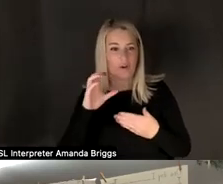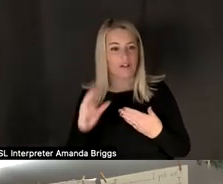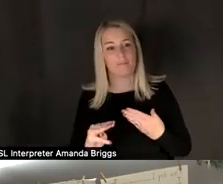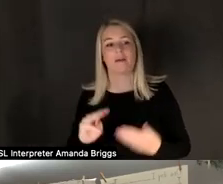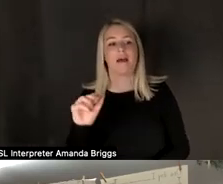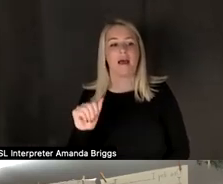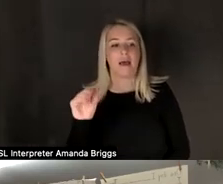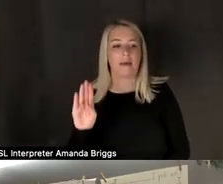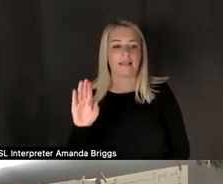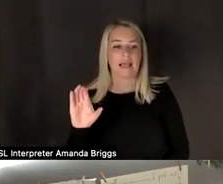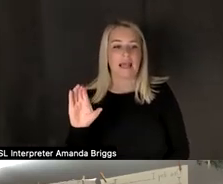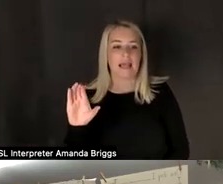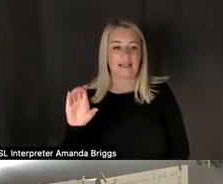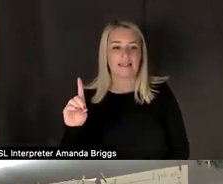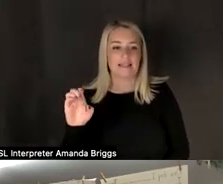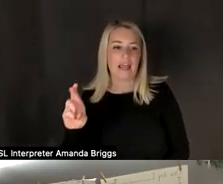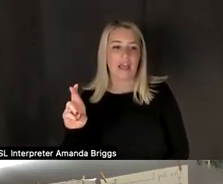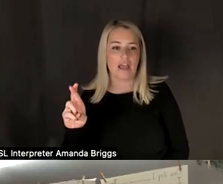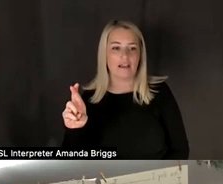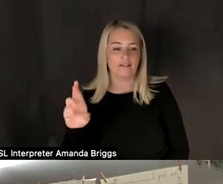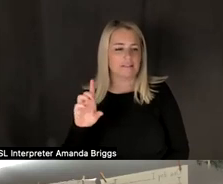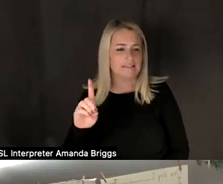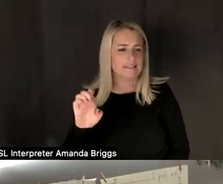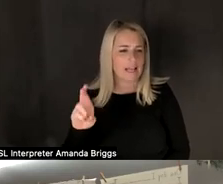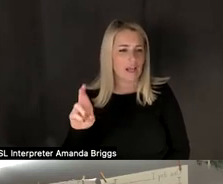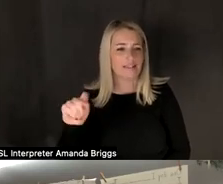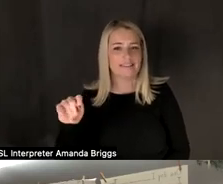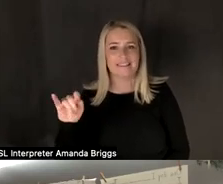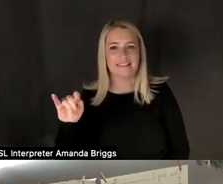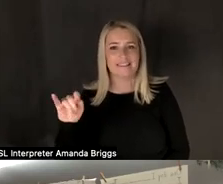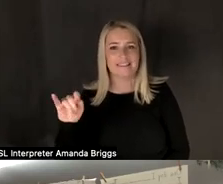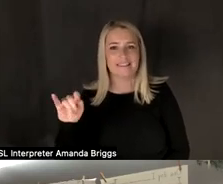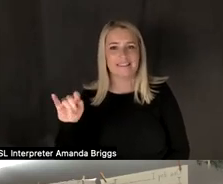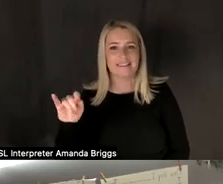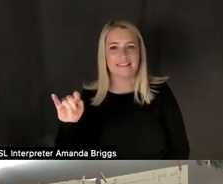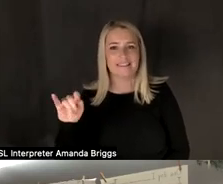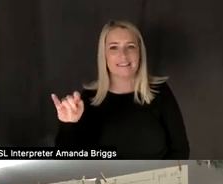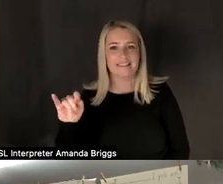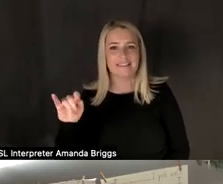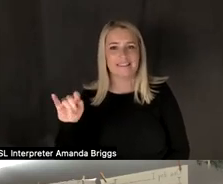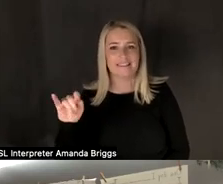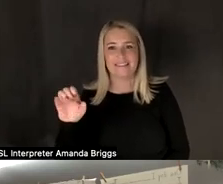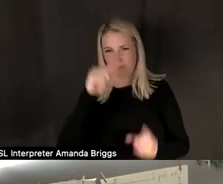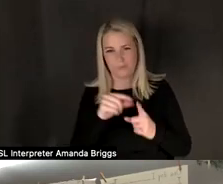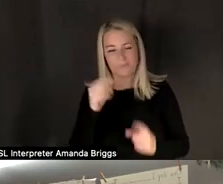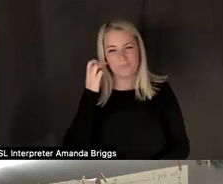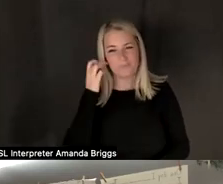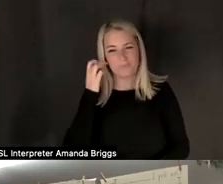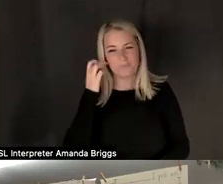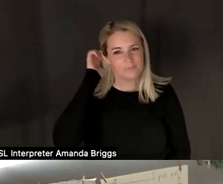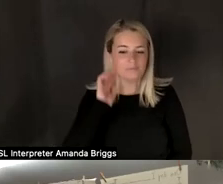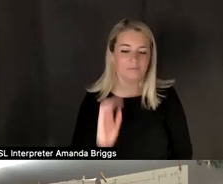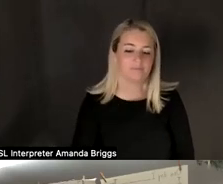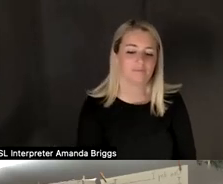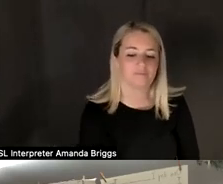G. Oh, Maybe I said it. But that's also based in evidence for teaching phonics in German. So our kids are getting